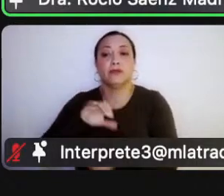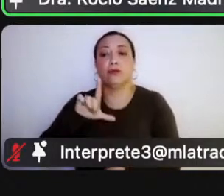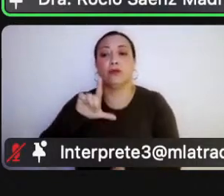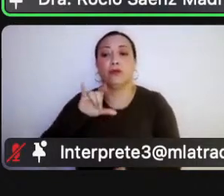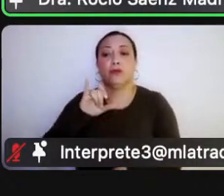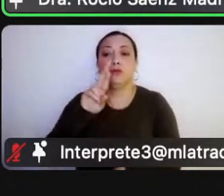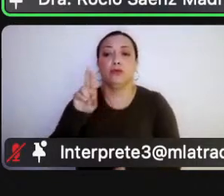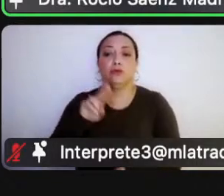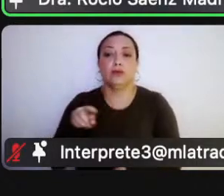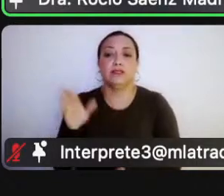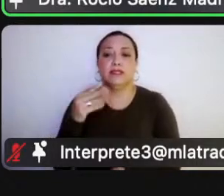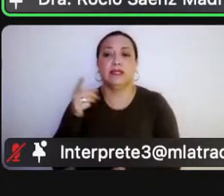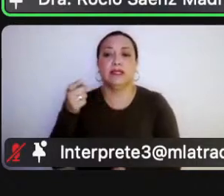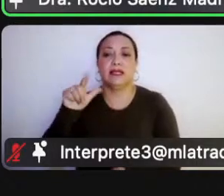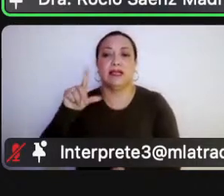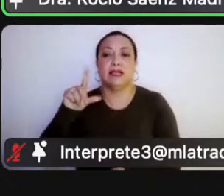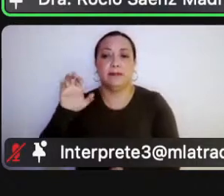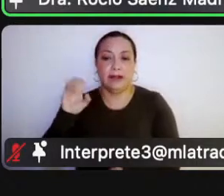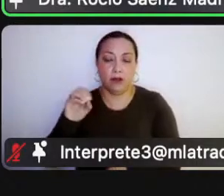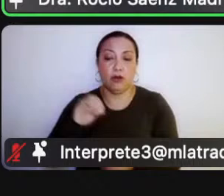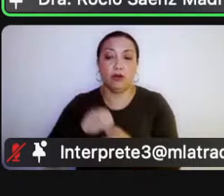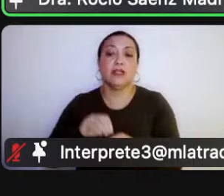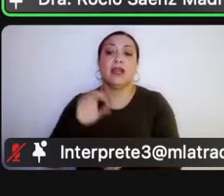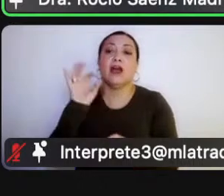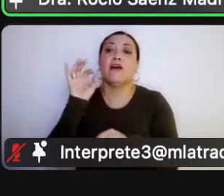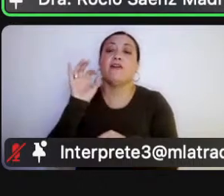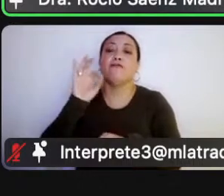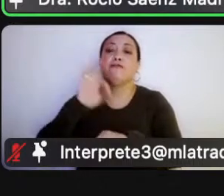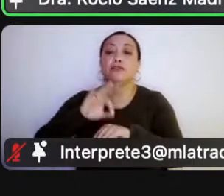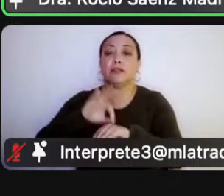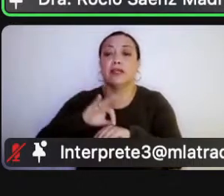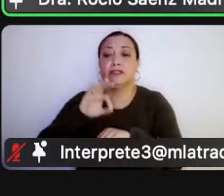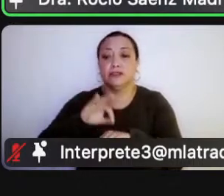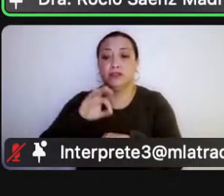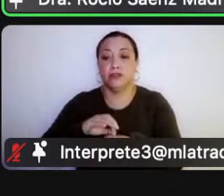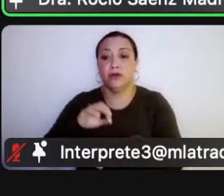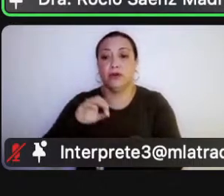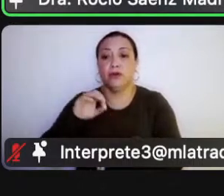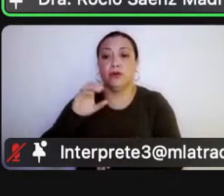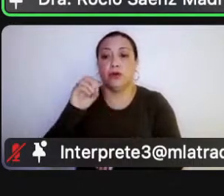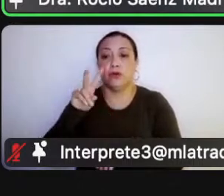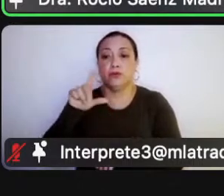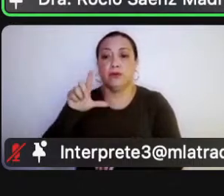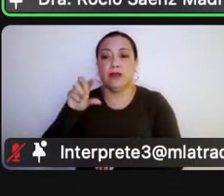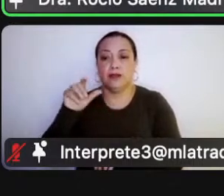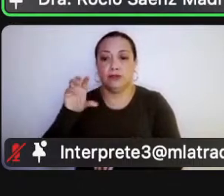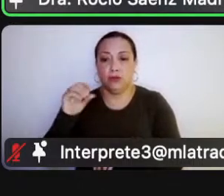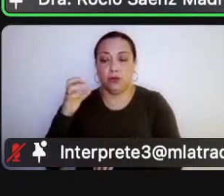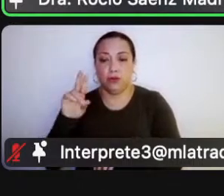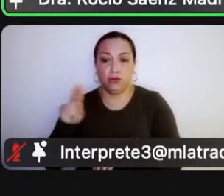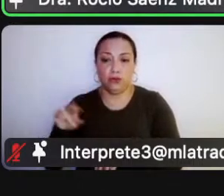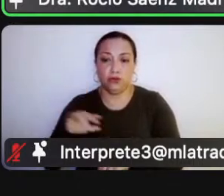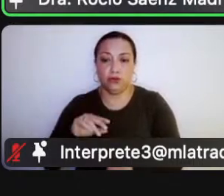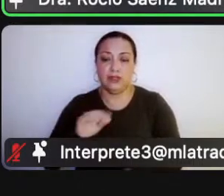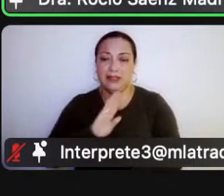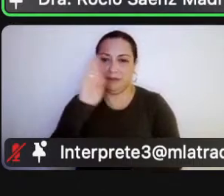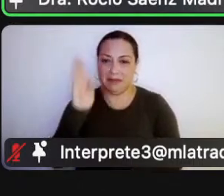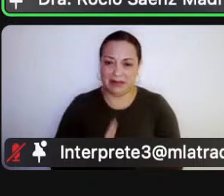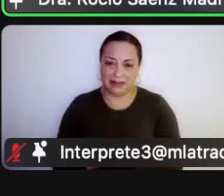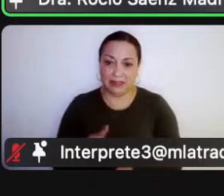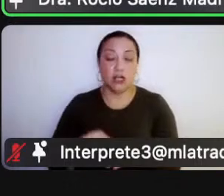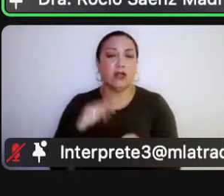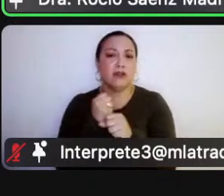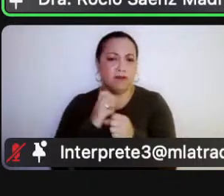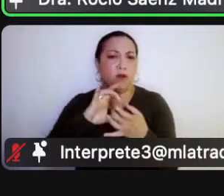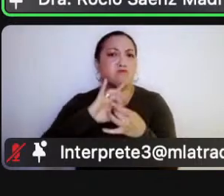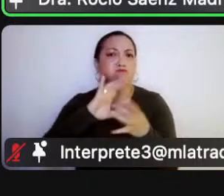Luis Galvão from the Osvaldo Foundation Cruz, Osvaldo Cruz in Brazil, very